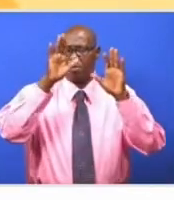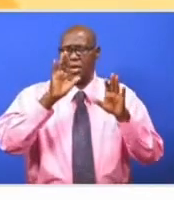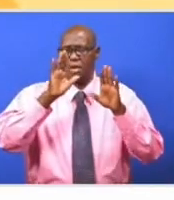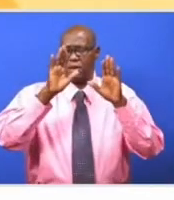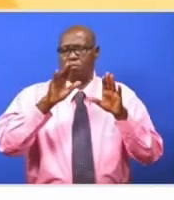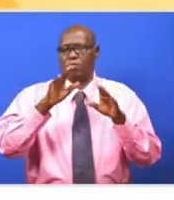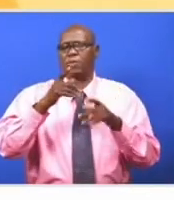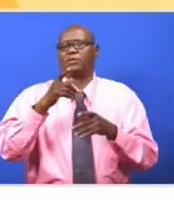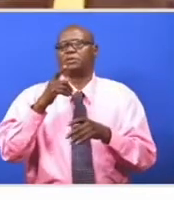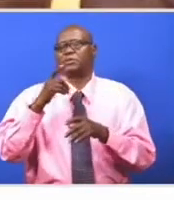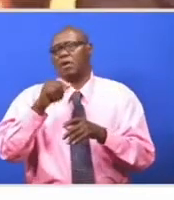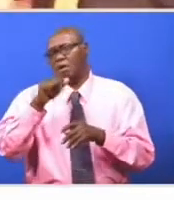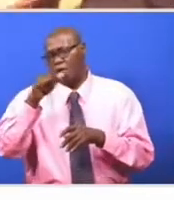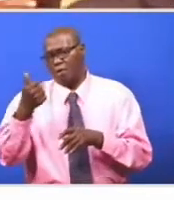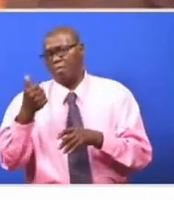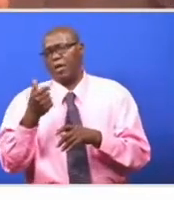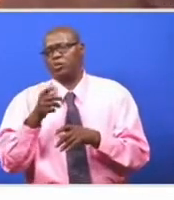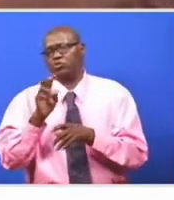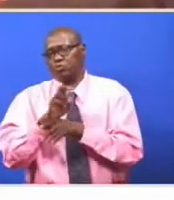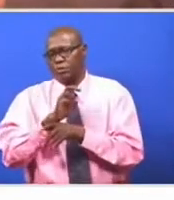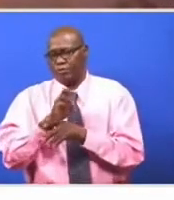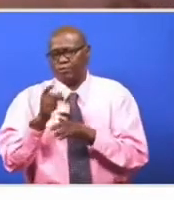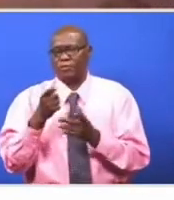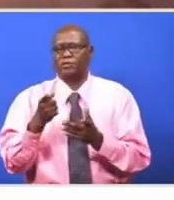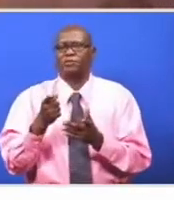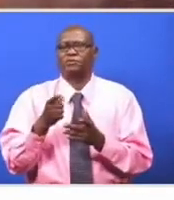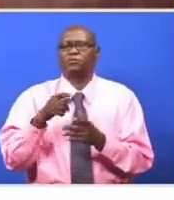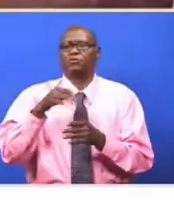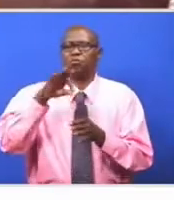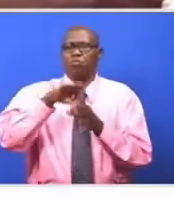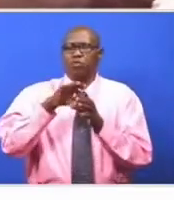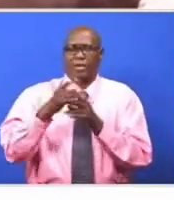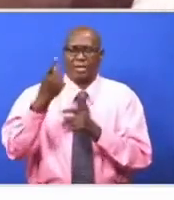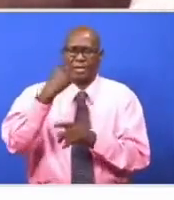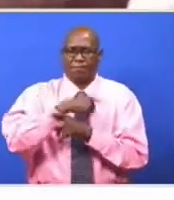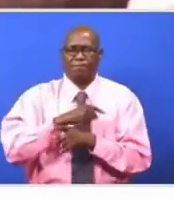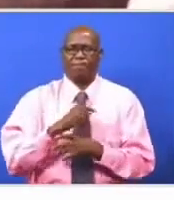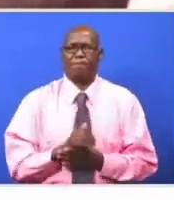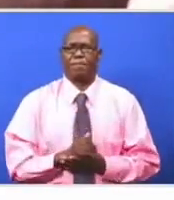polling day. Grace Wangoi for OPTV News Watch.